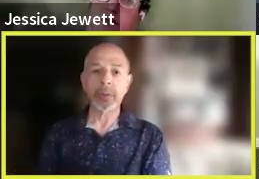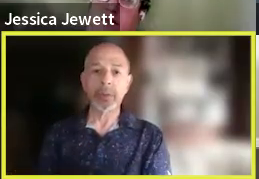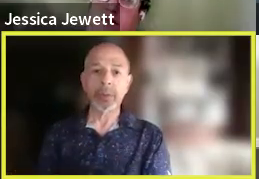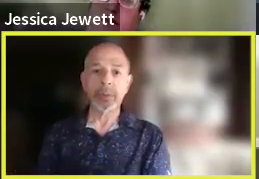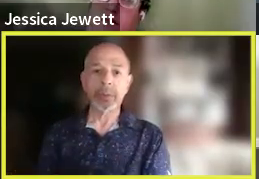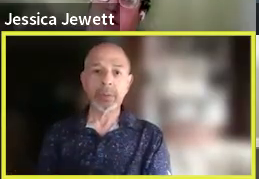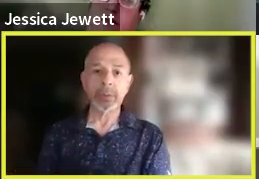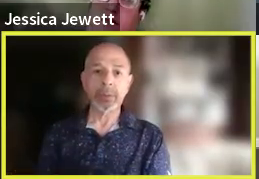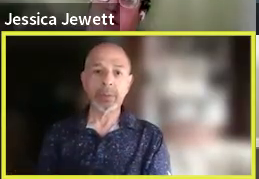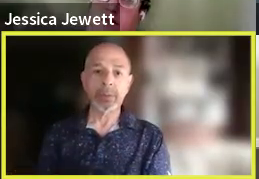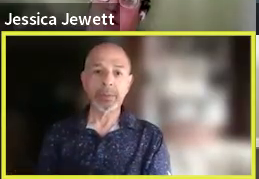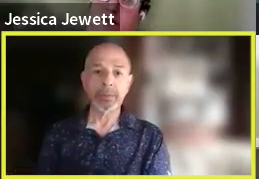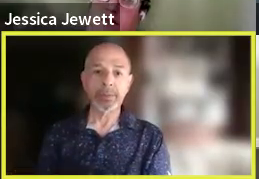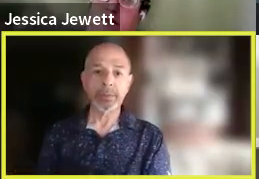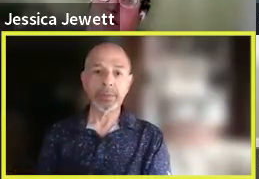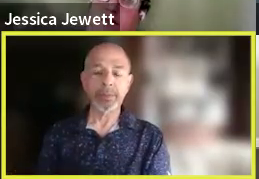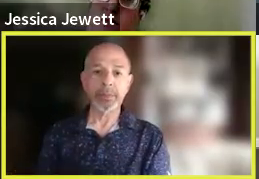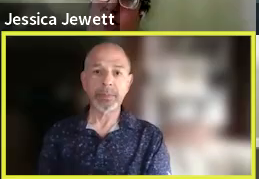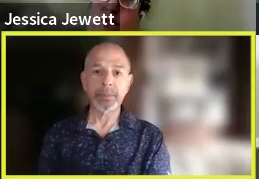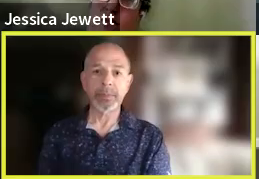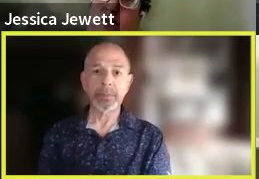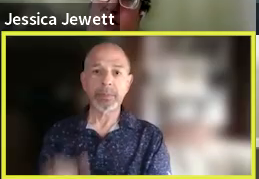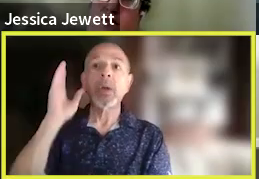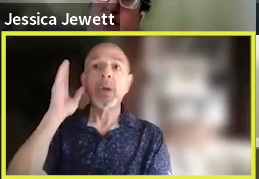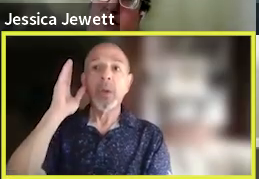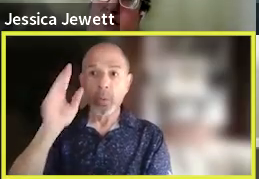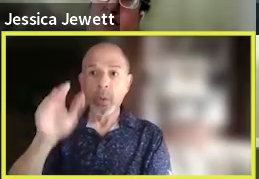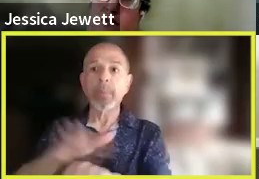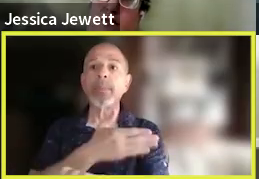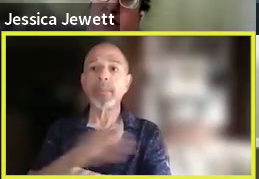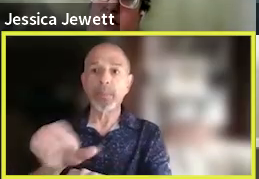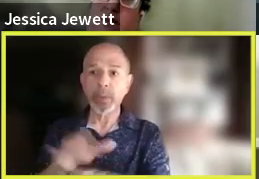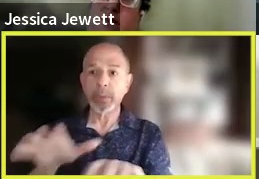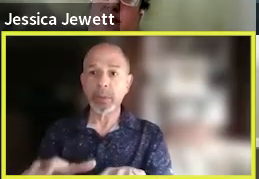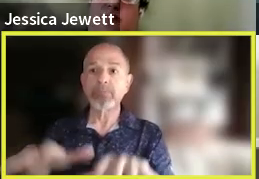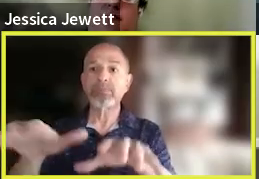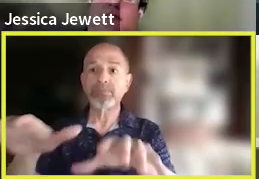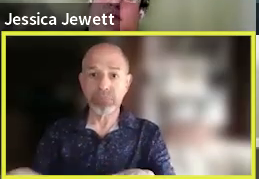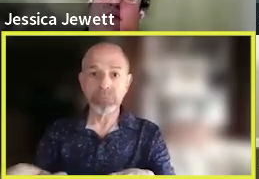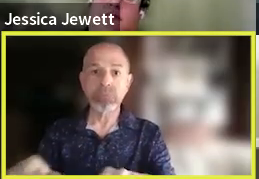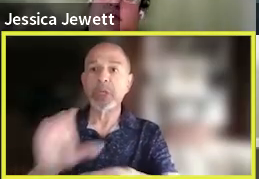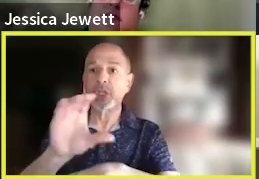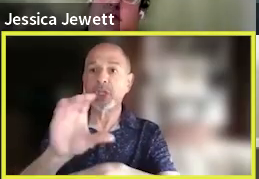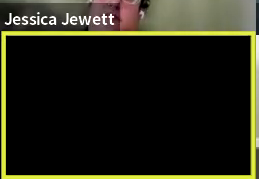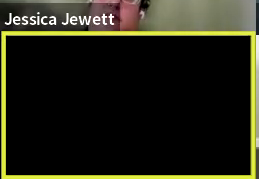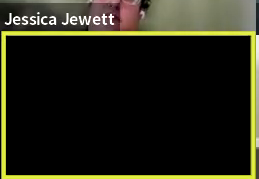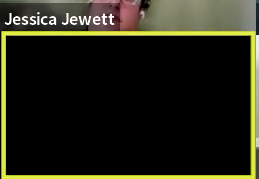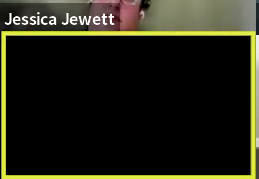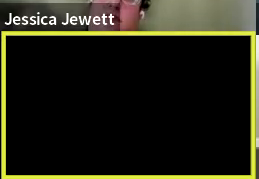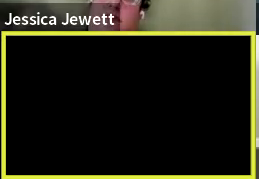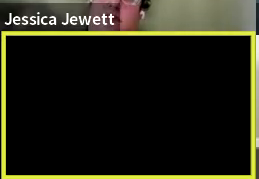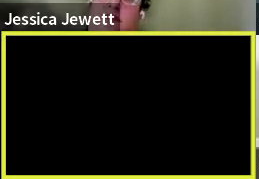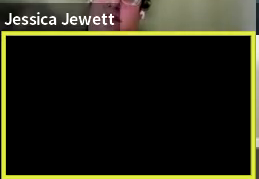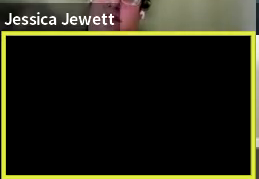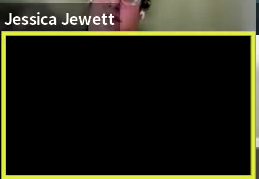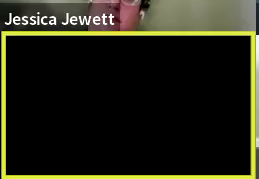Gear Production and Perspectives, I but it's have, a combination, yes. combination of the two. And I'm sure it's going to be streamed